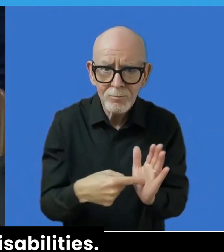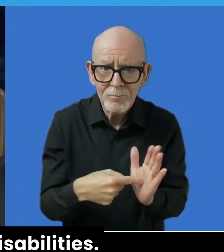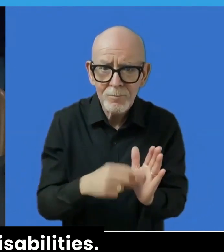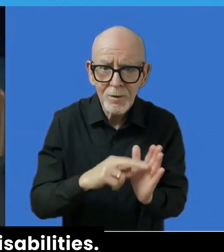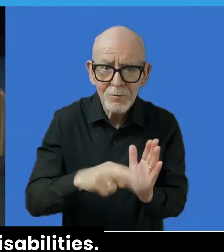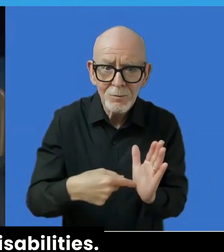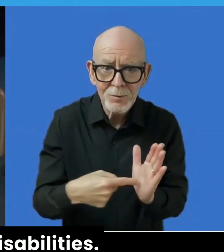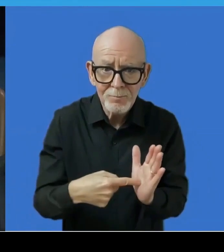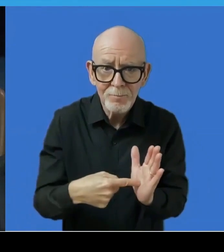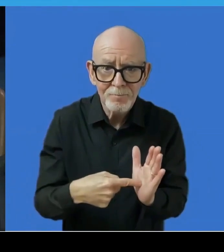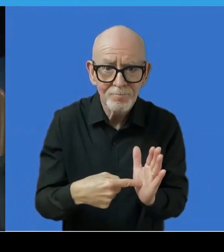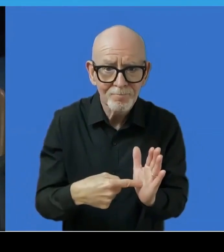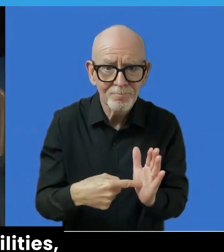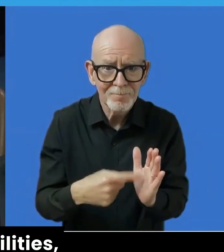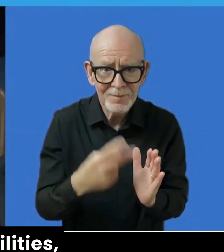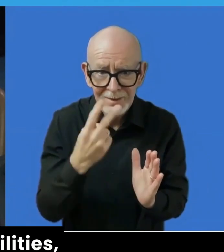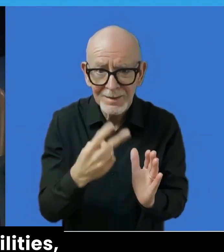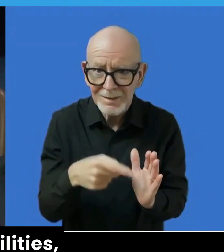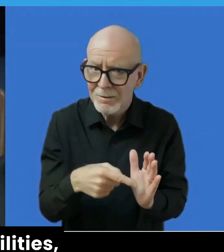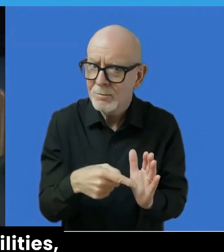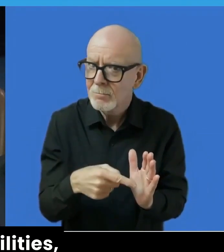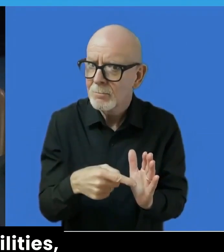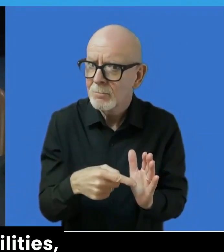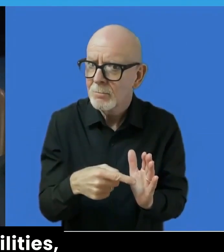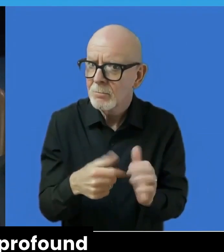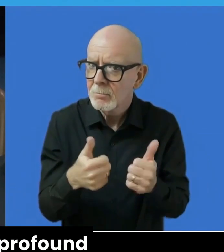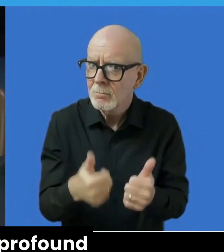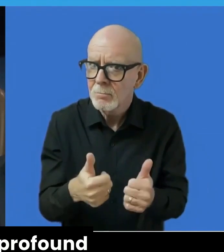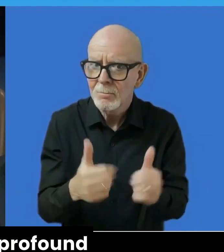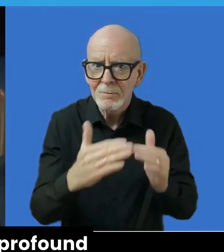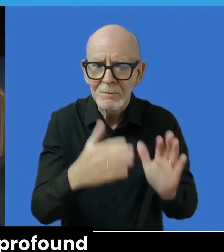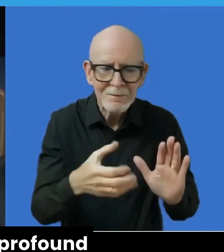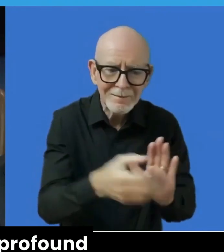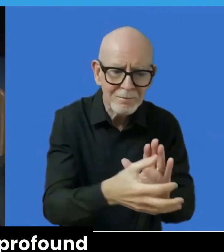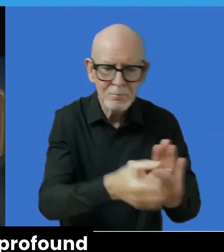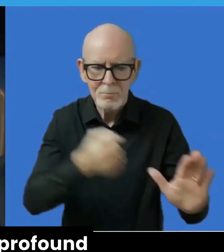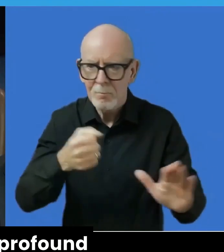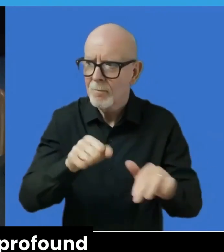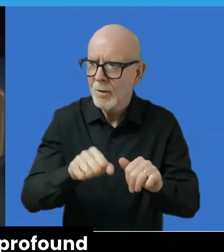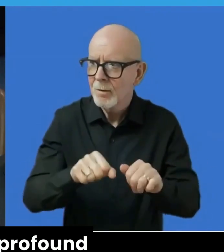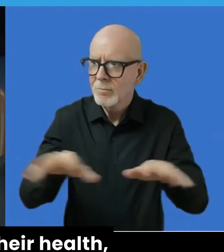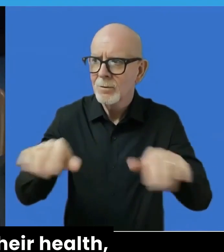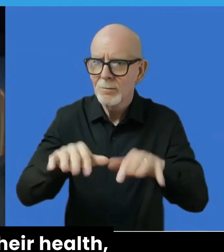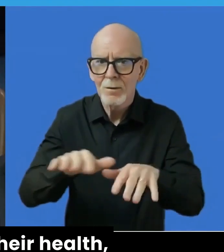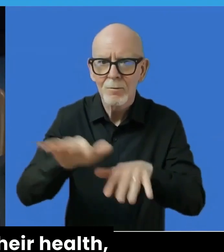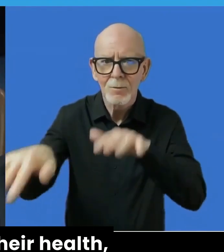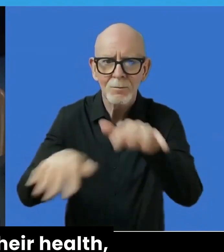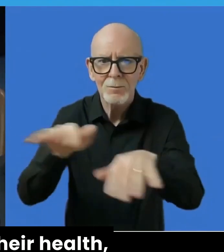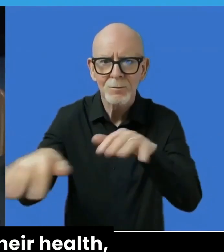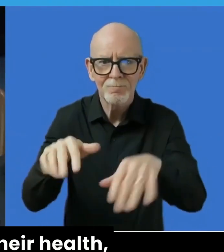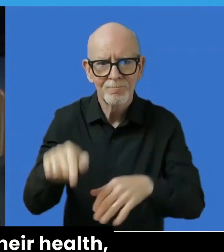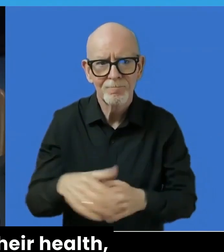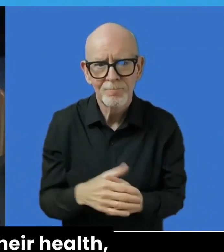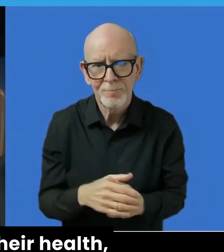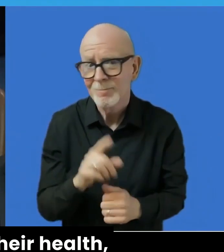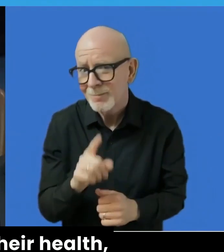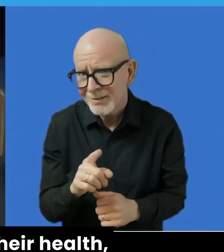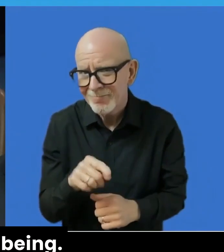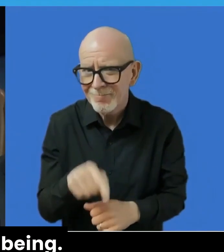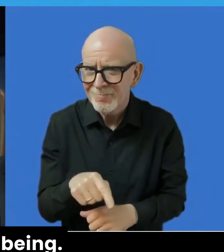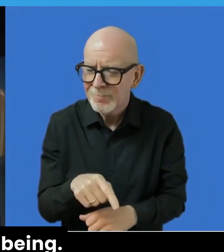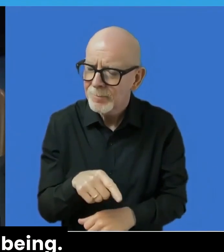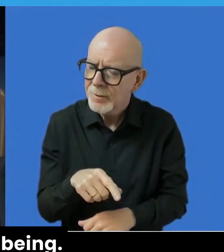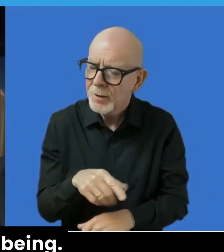of persons with disabilities. For children with disabilities, institutionalization has a profound and long-lasting effect on their